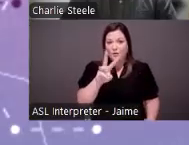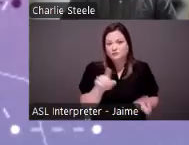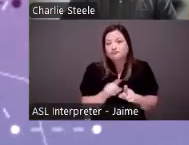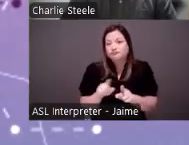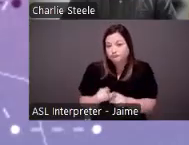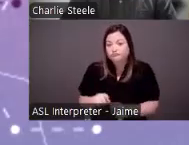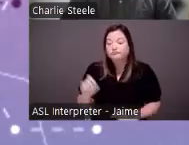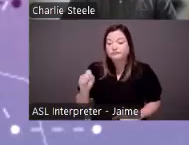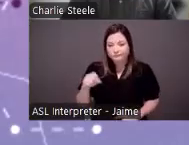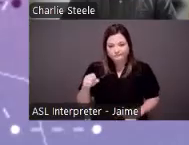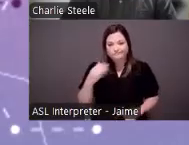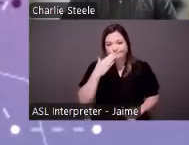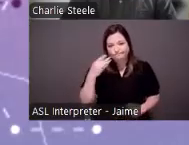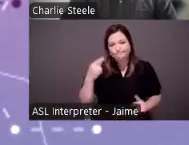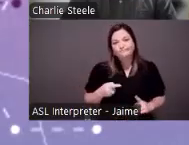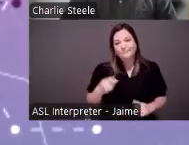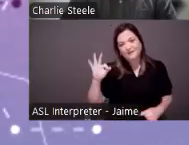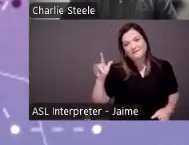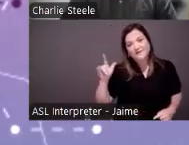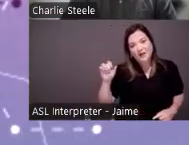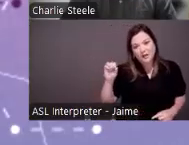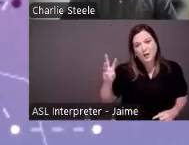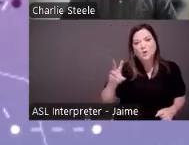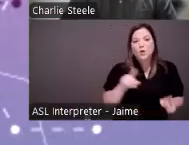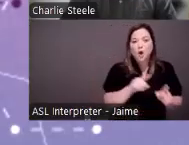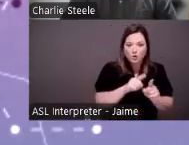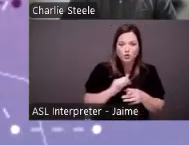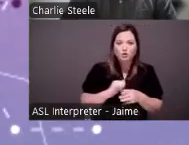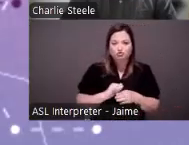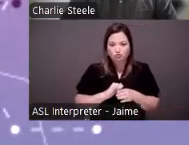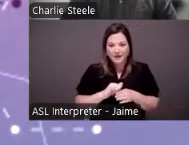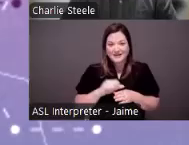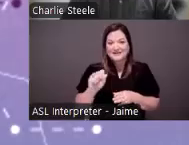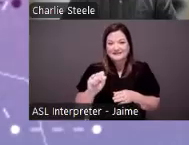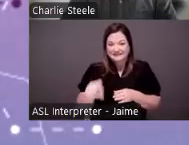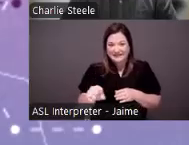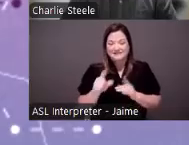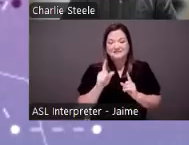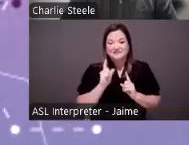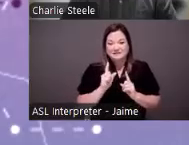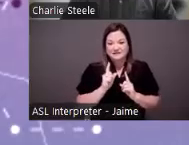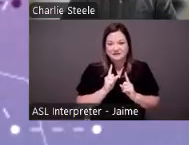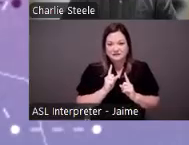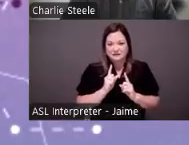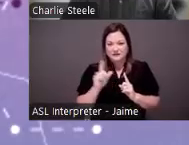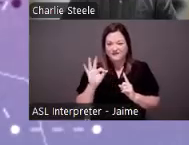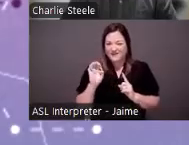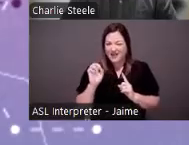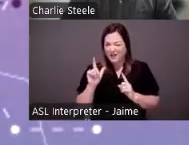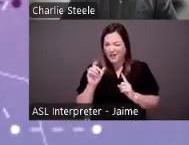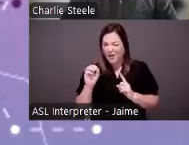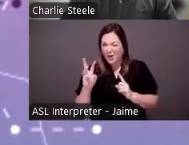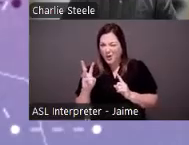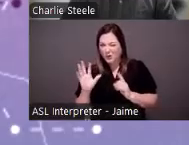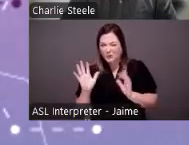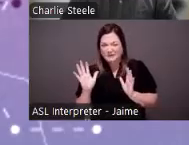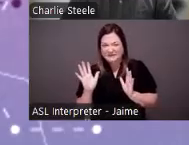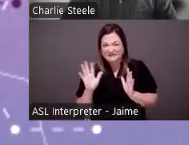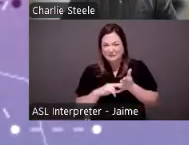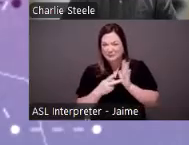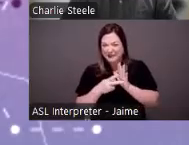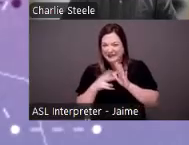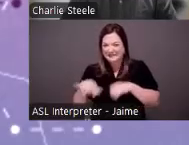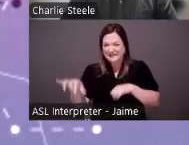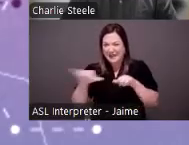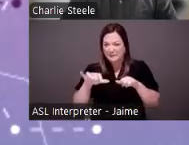that fellows are also in their training, though I think the fellow, I'm not sure if it means the same throughout the world, but in